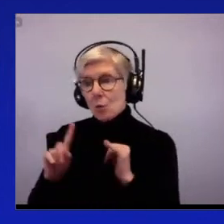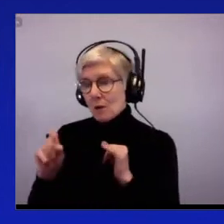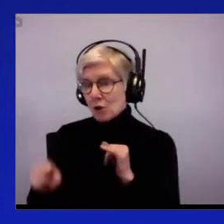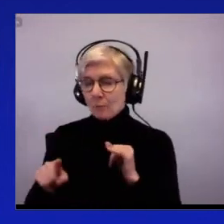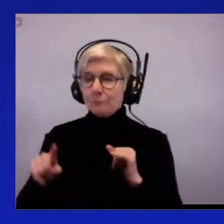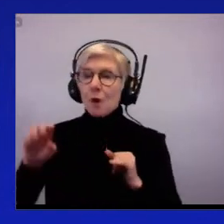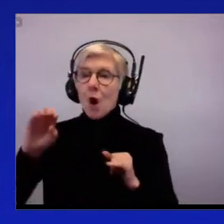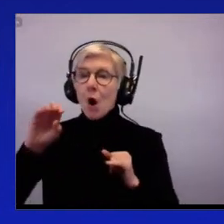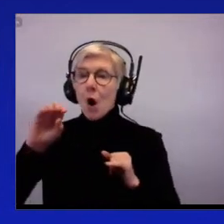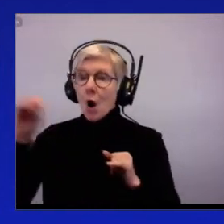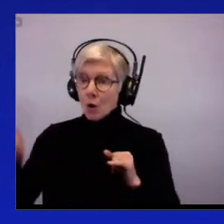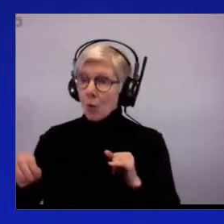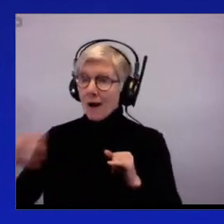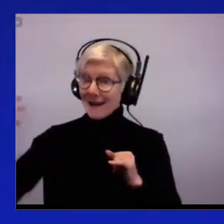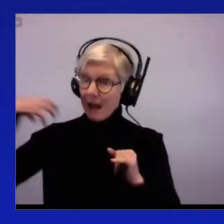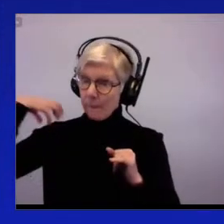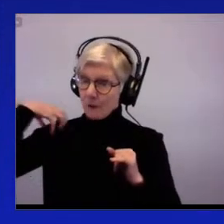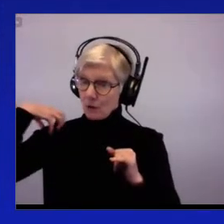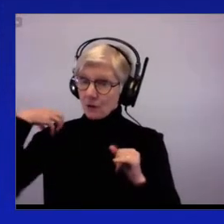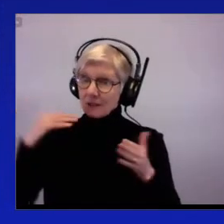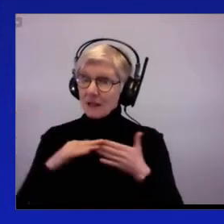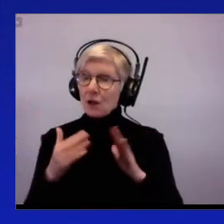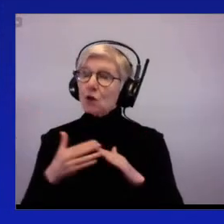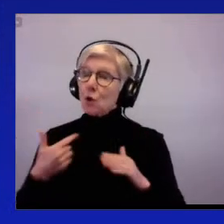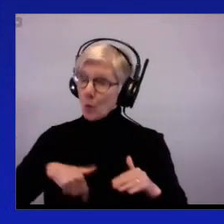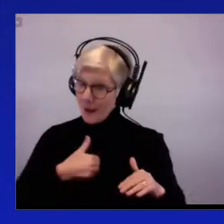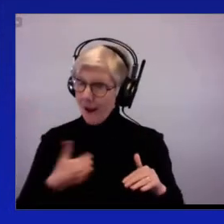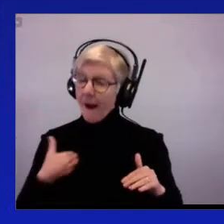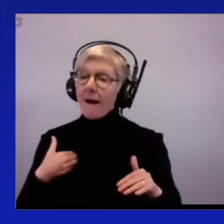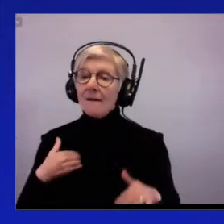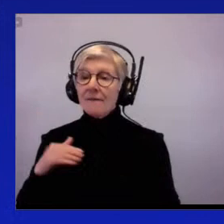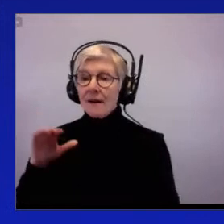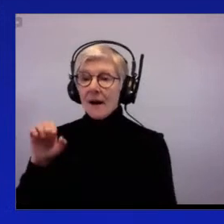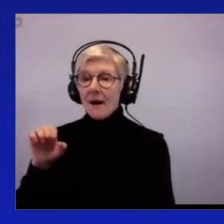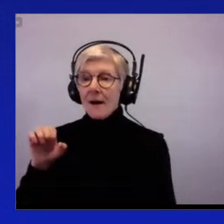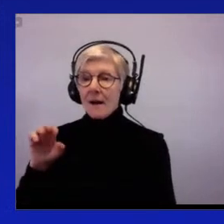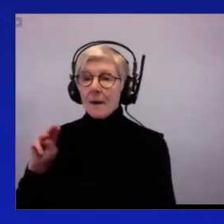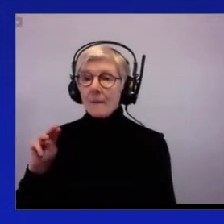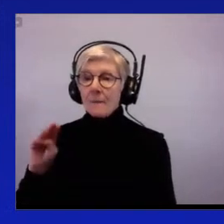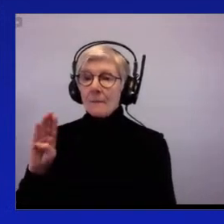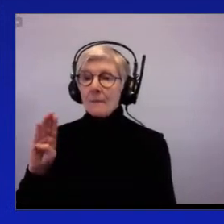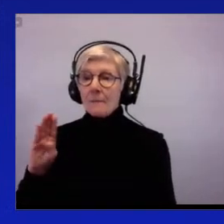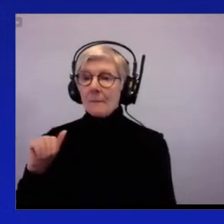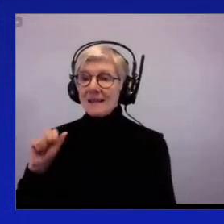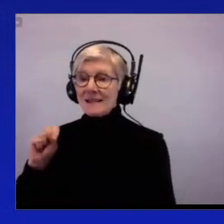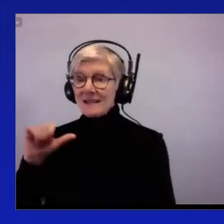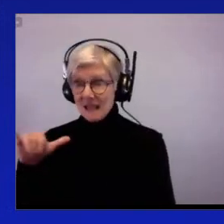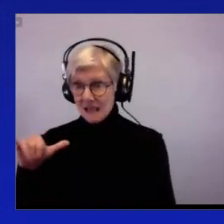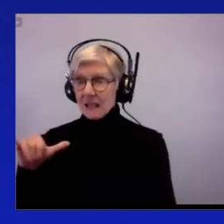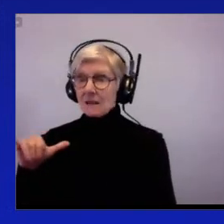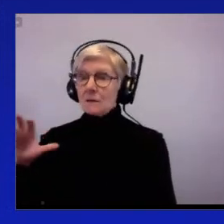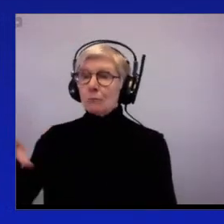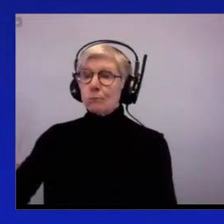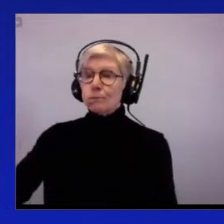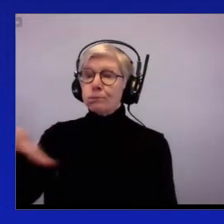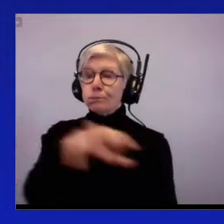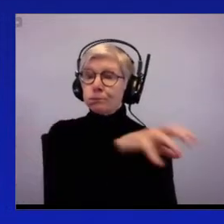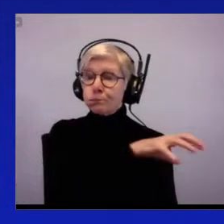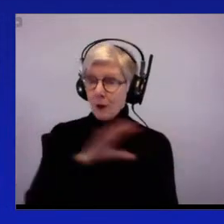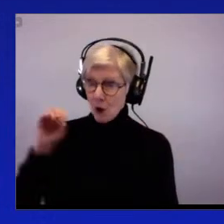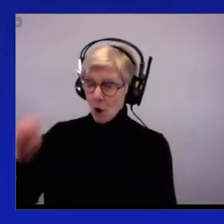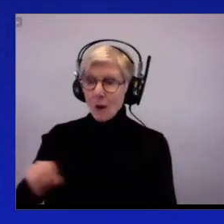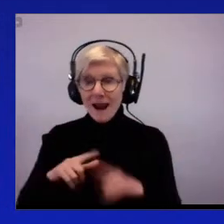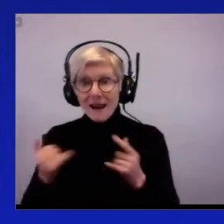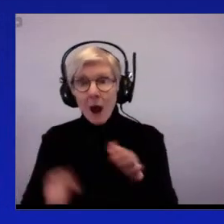city has embassies, and we know that the variant's been found now in our region, a new